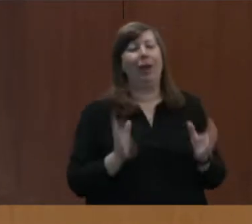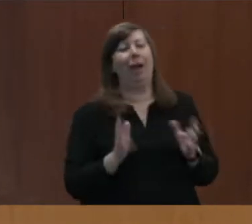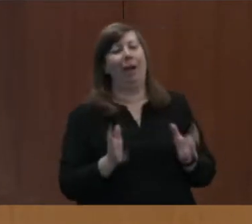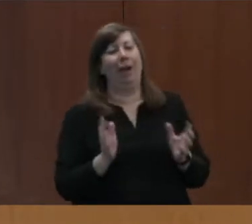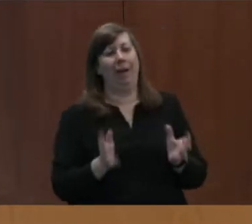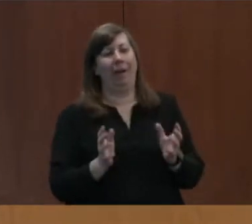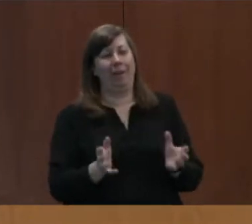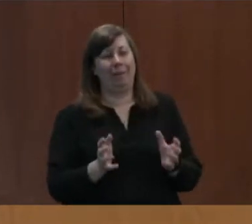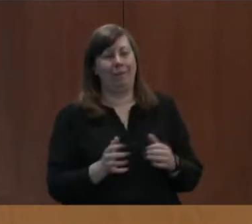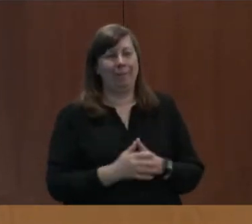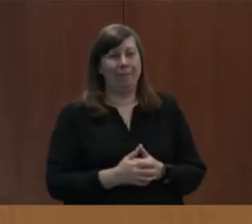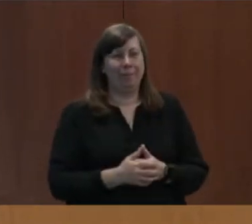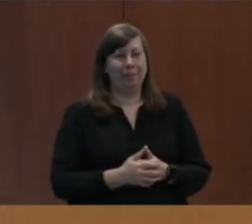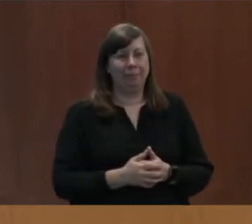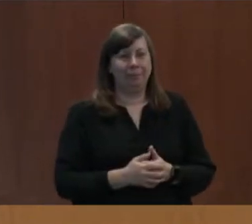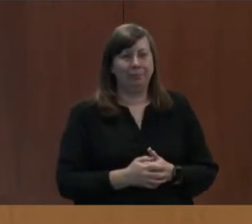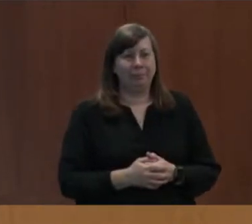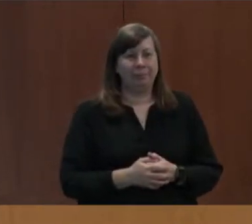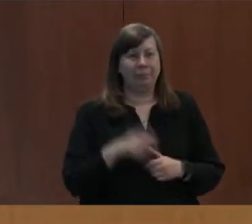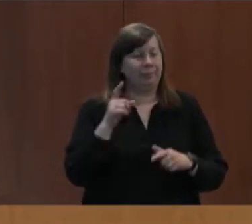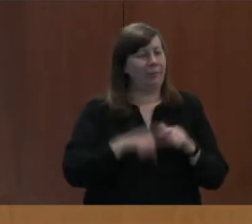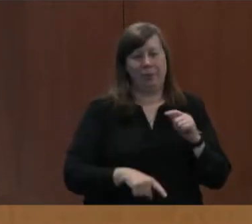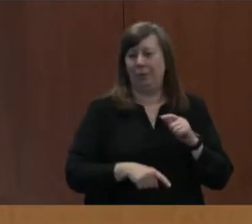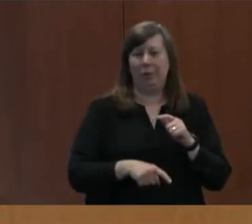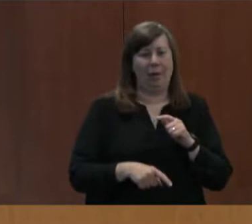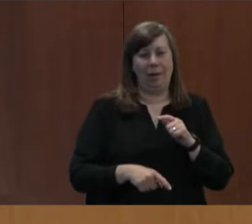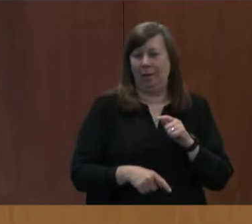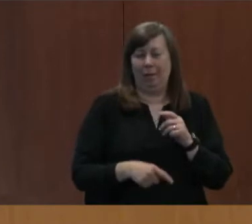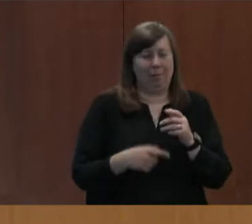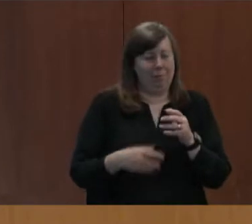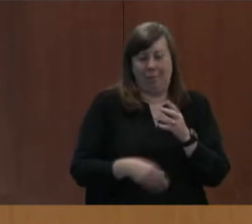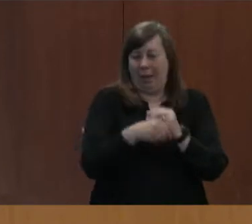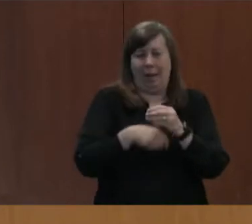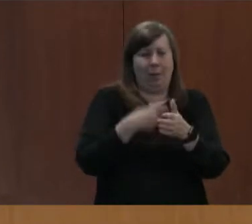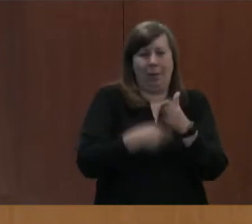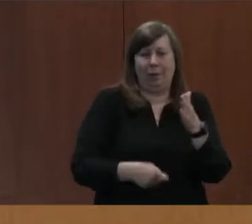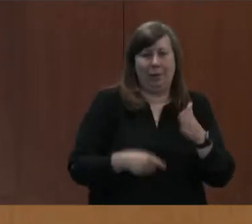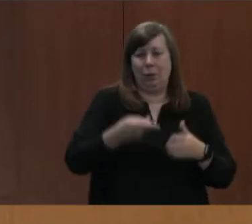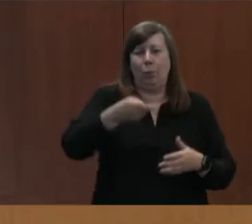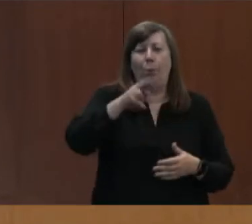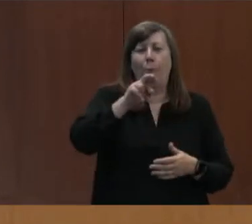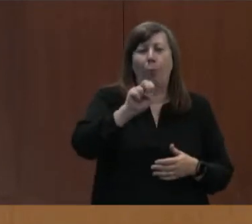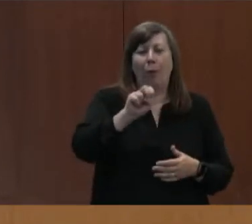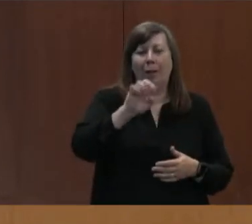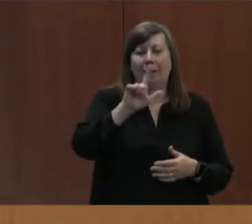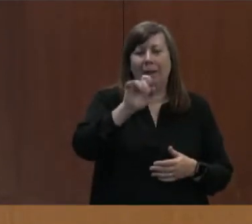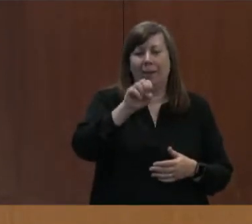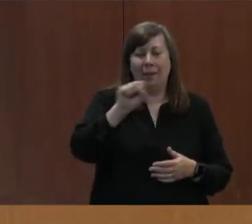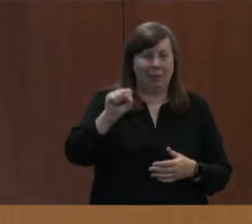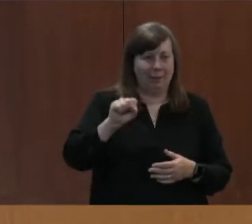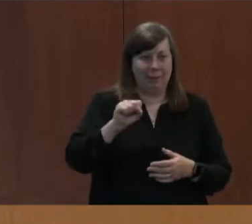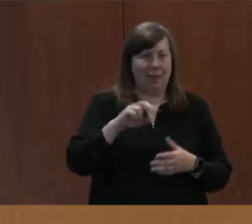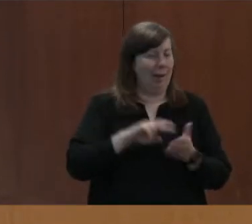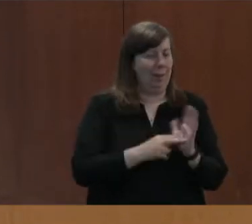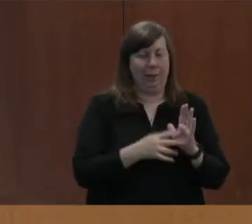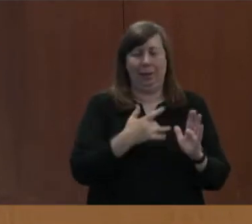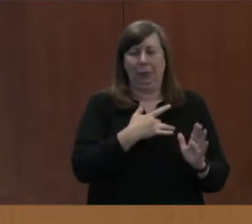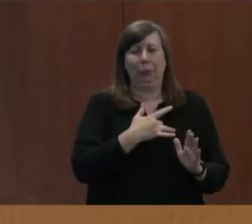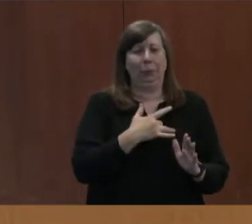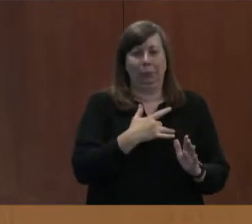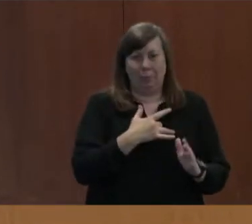you. You can't put a price, it's priceless, as the old commercial says, and I mean that from the bottom of my